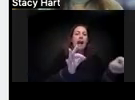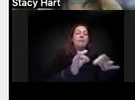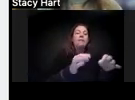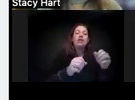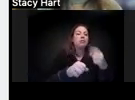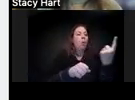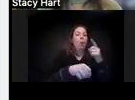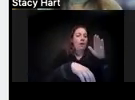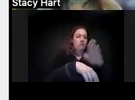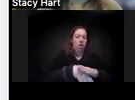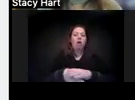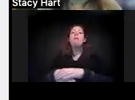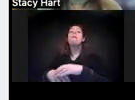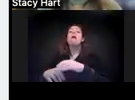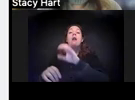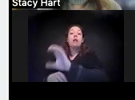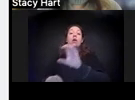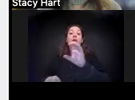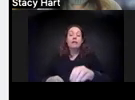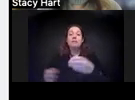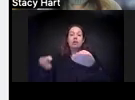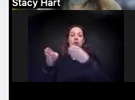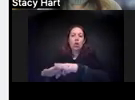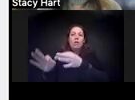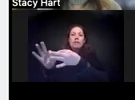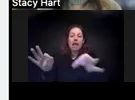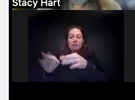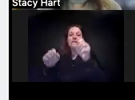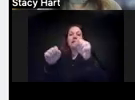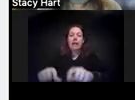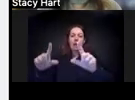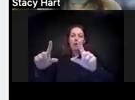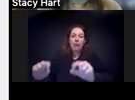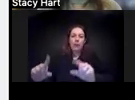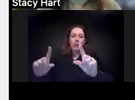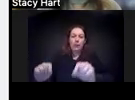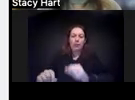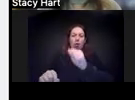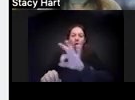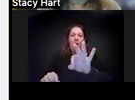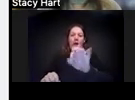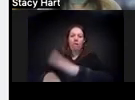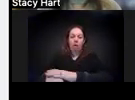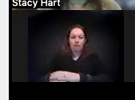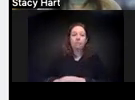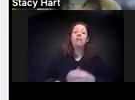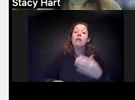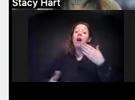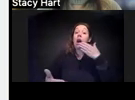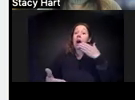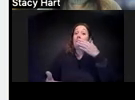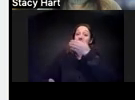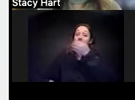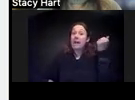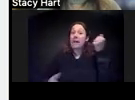viewer. Best practices would also be to include a sign language interpreter in those